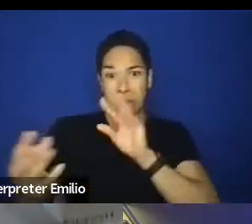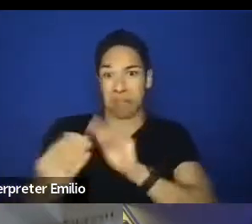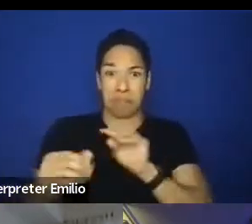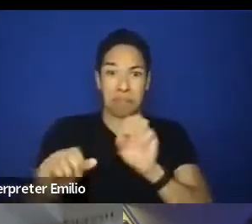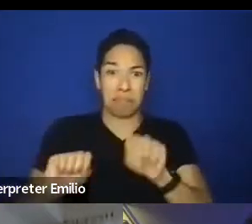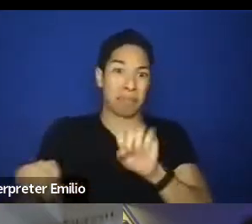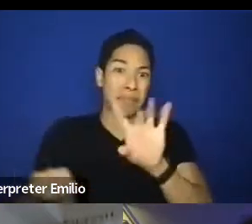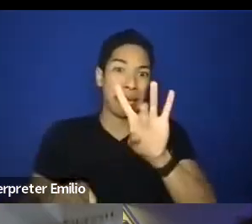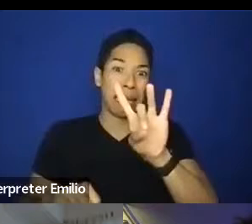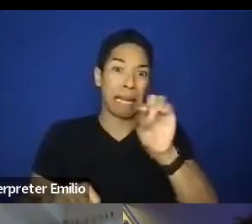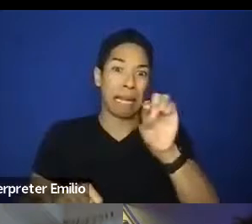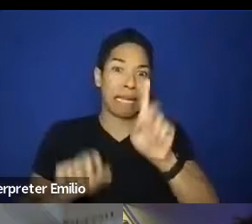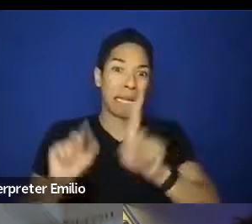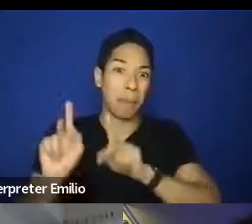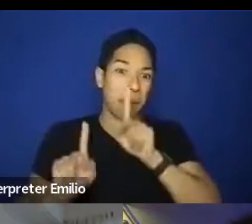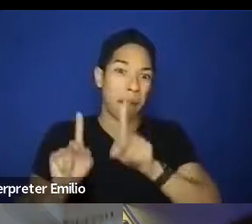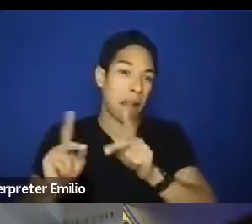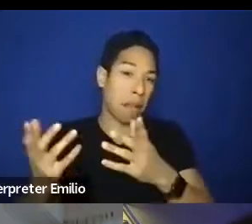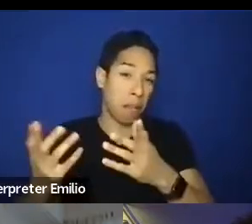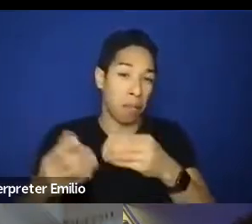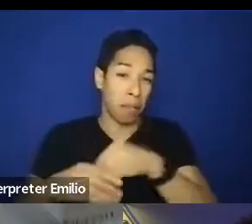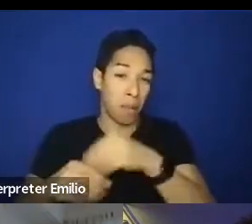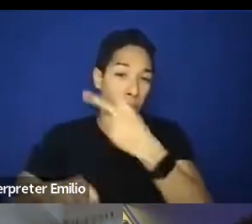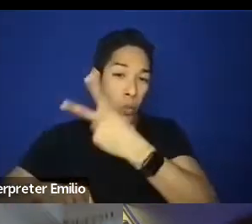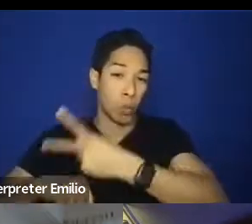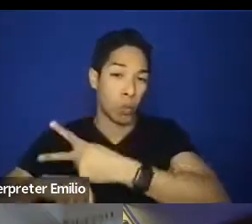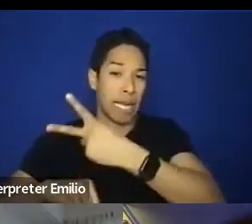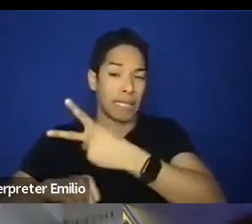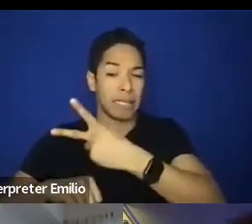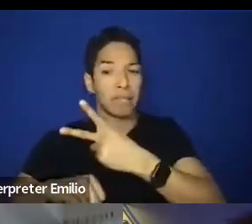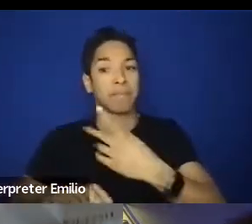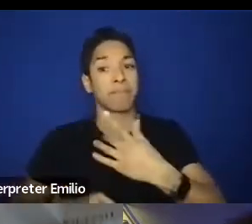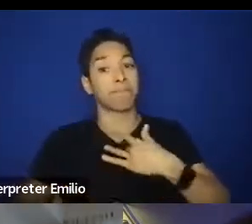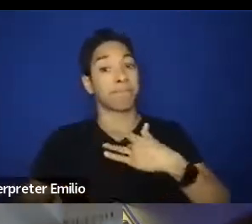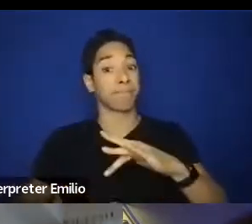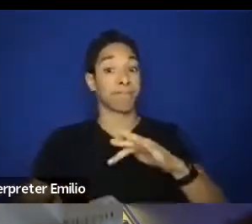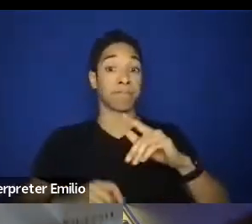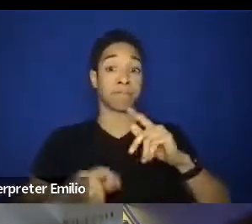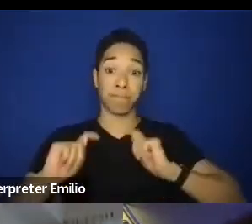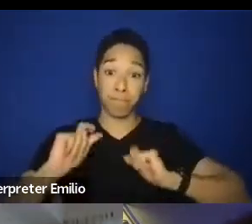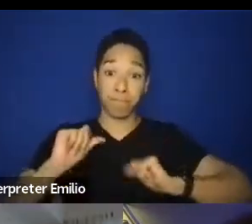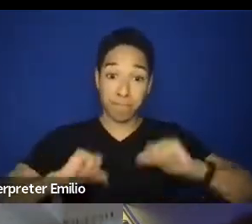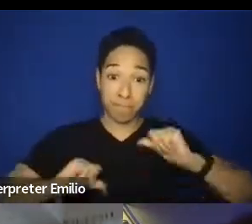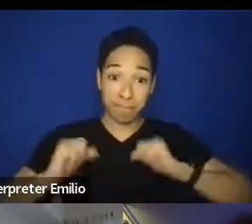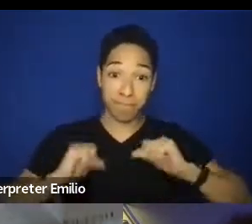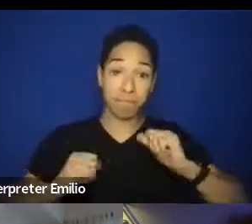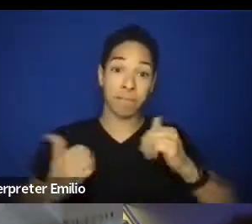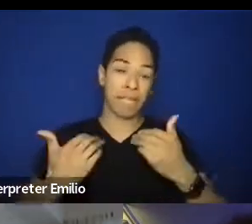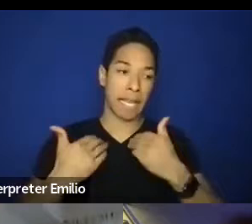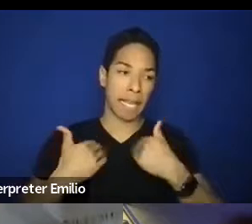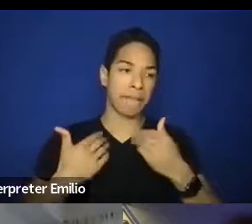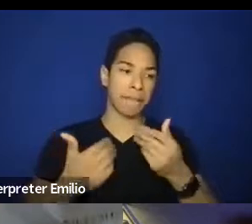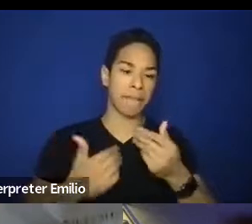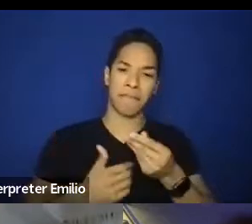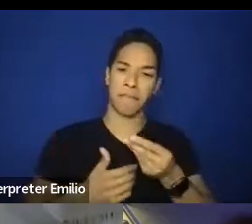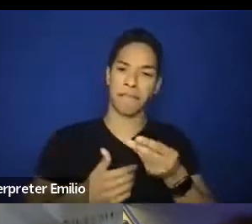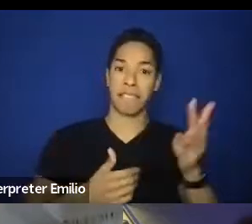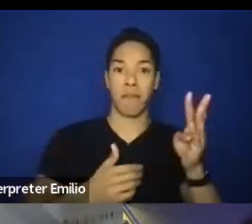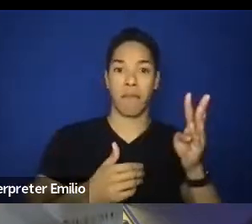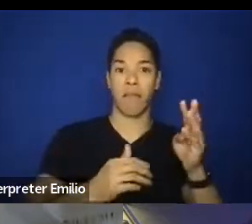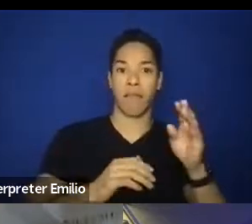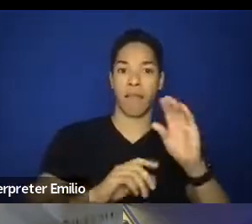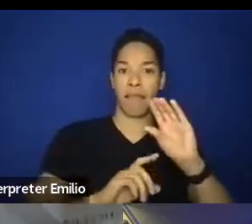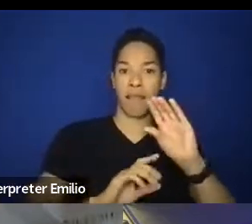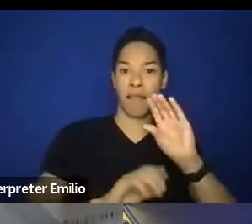possibly. And that's usually in a play, there's a couple of characters. It's not